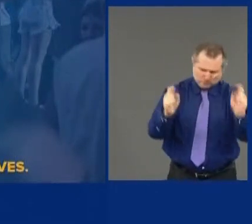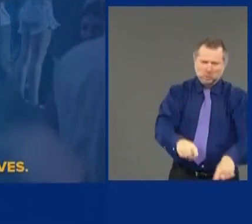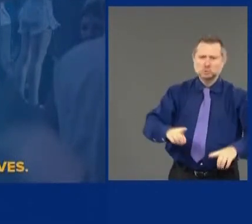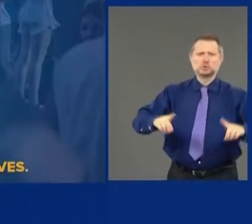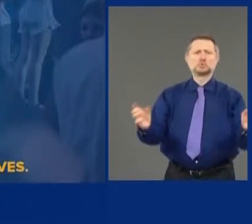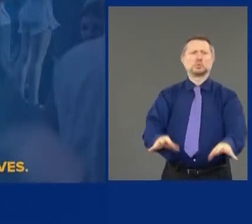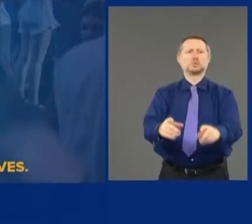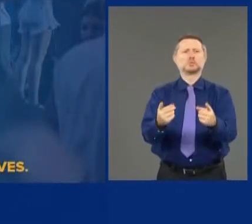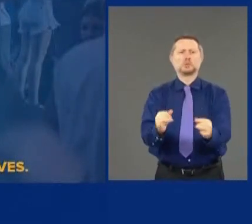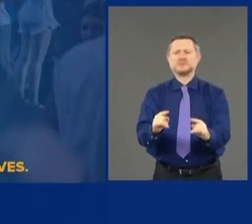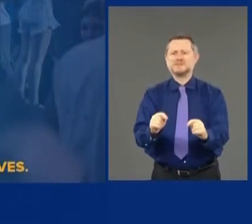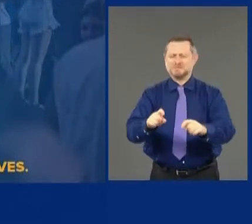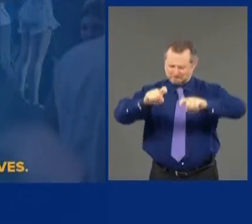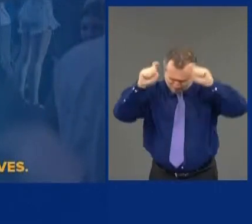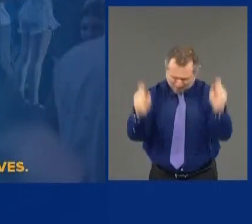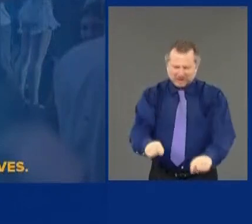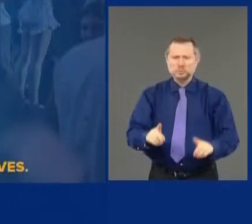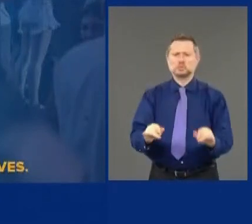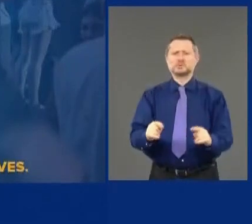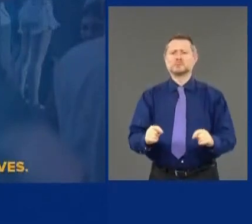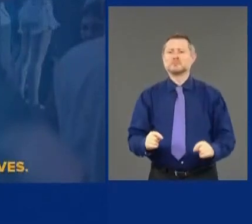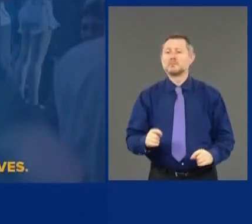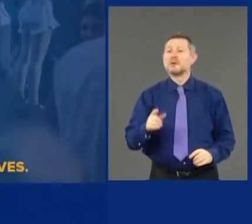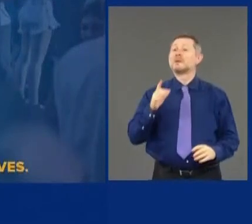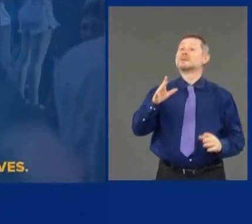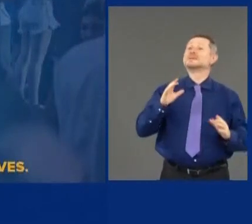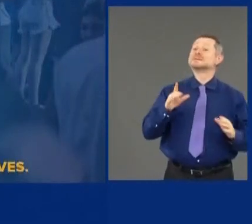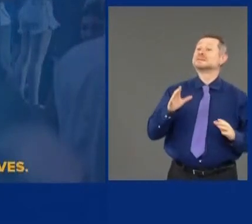have citizen compliance dropping